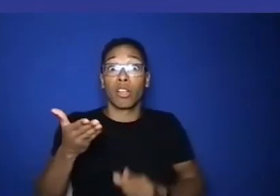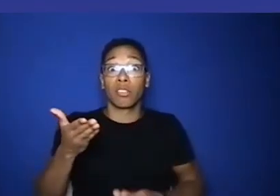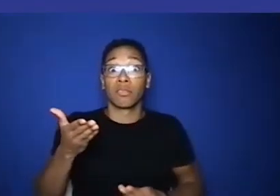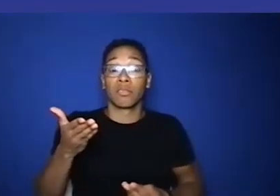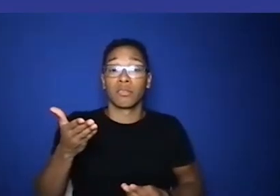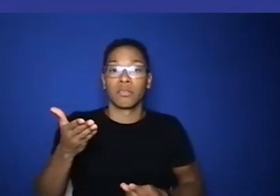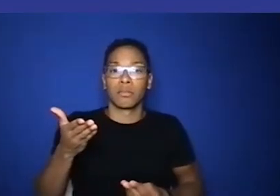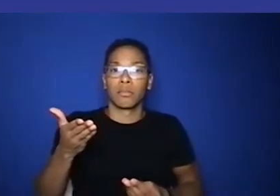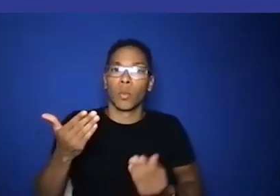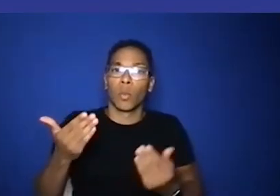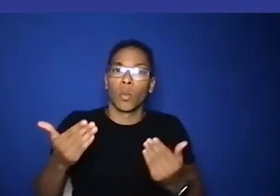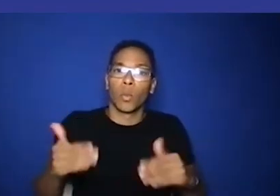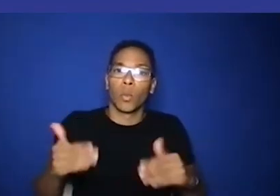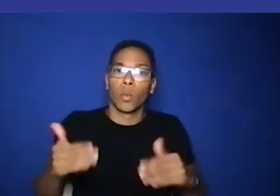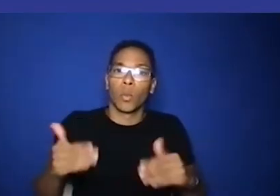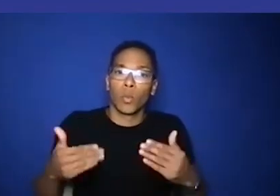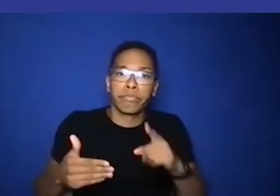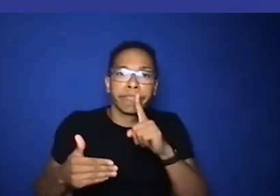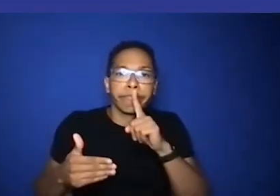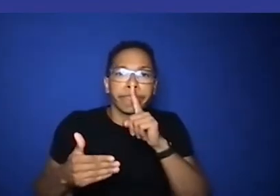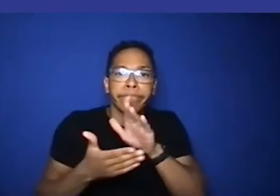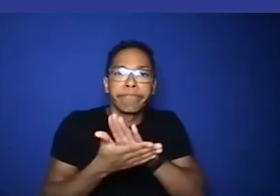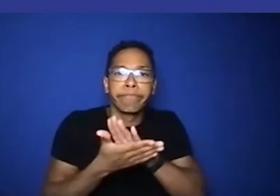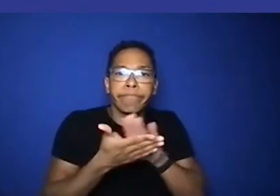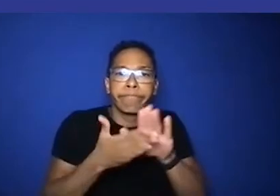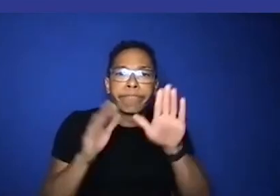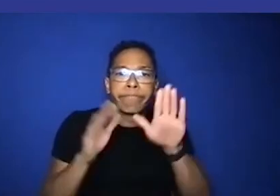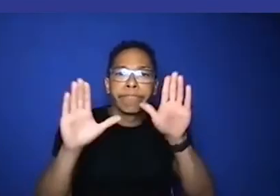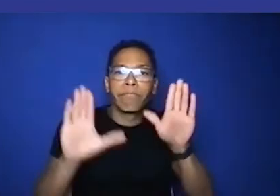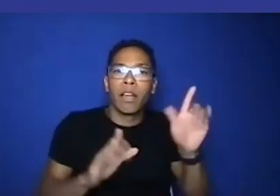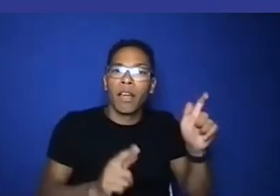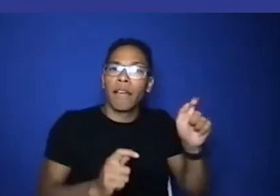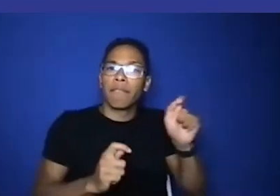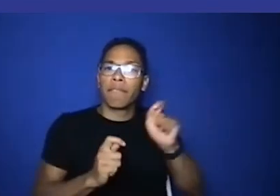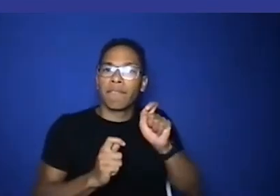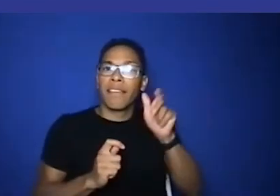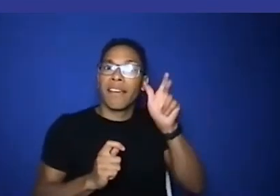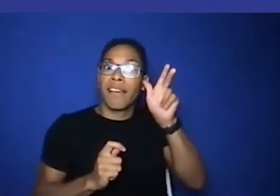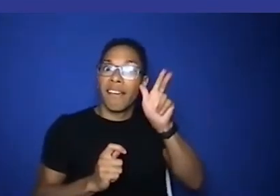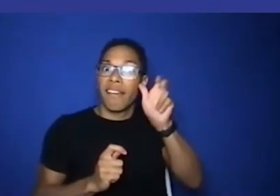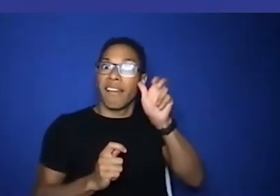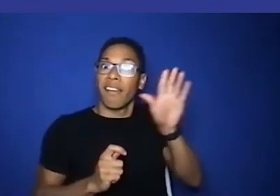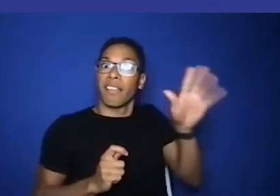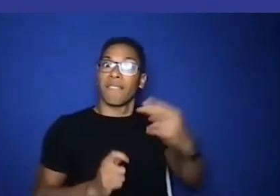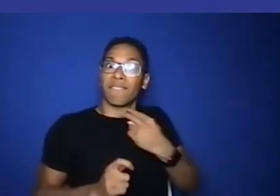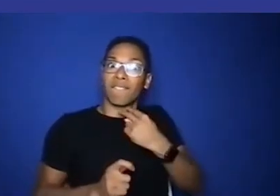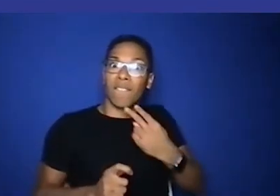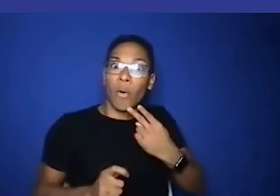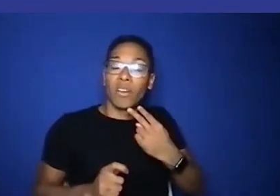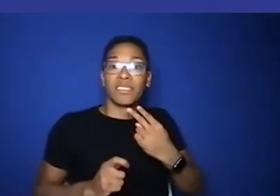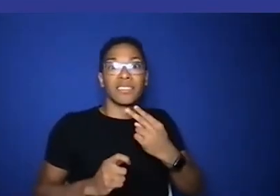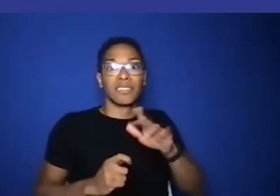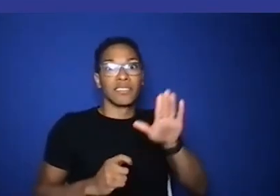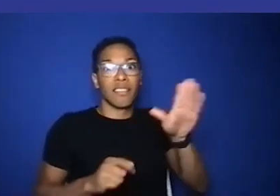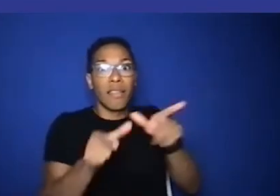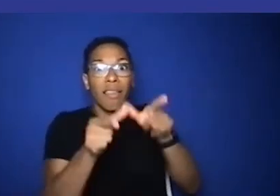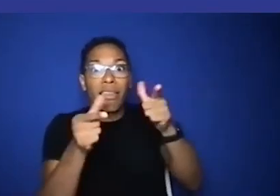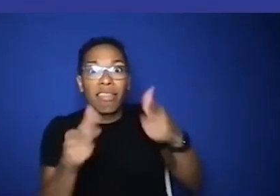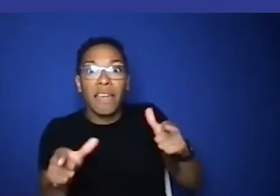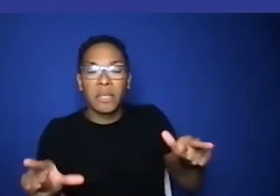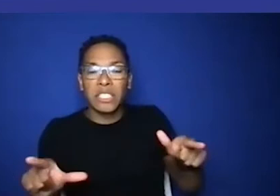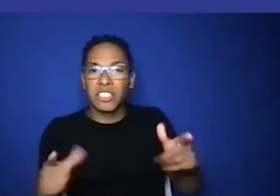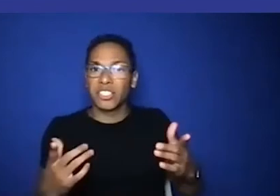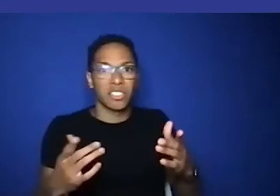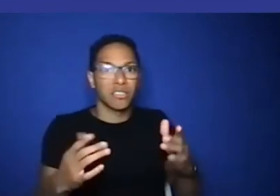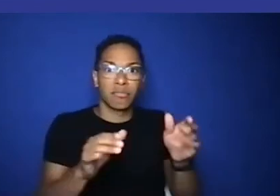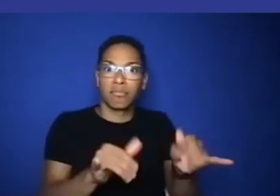words, to be passed down. And I think that when we're thinking about like dance archiving or your archive, Emily, like